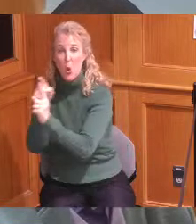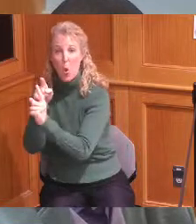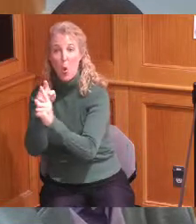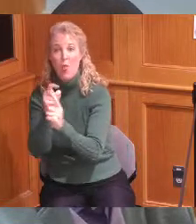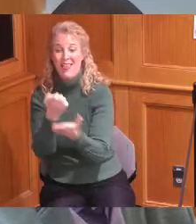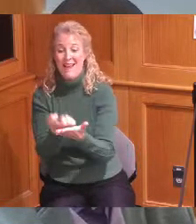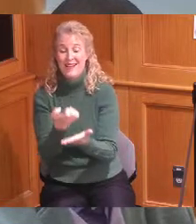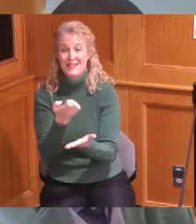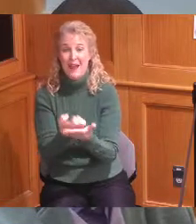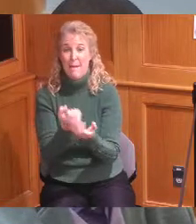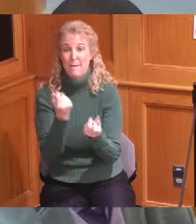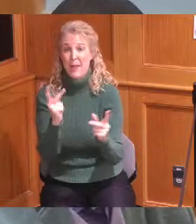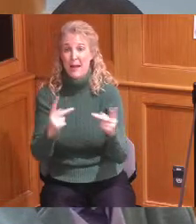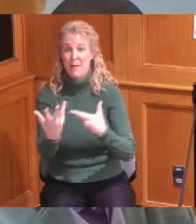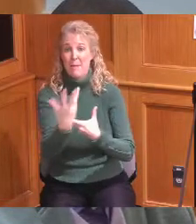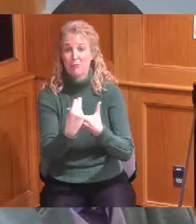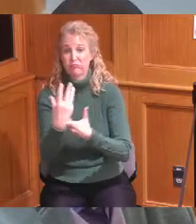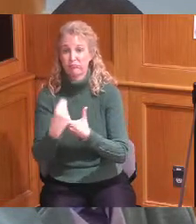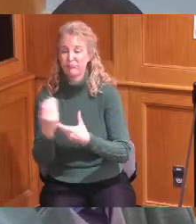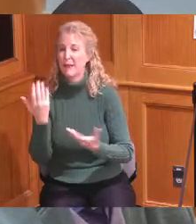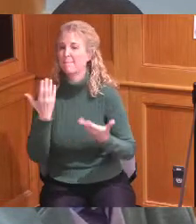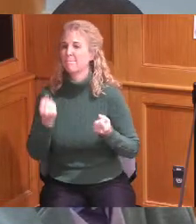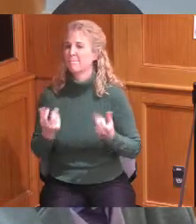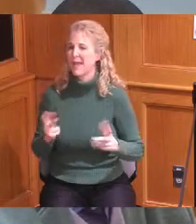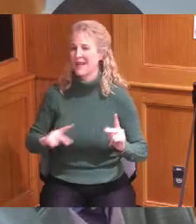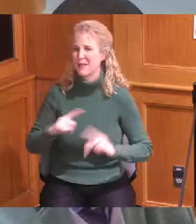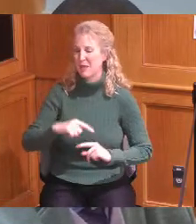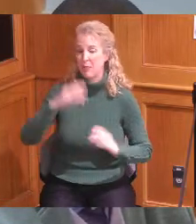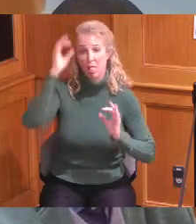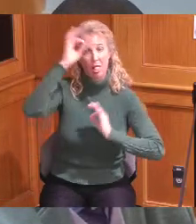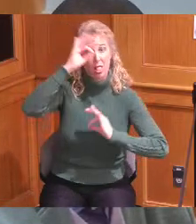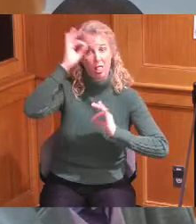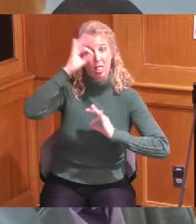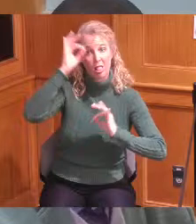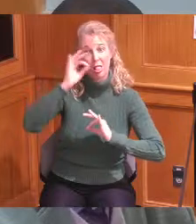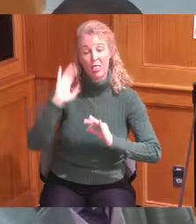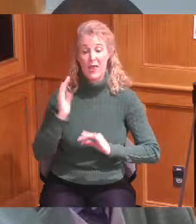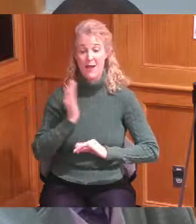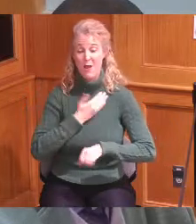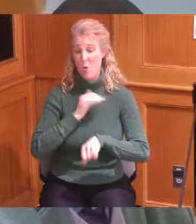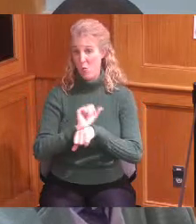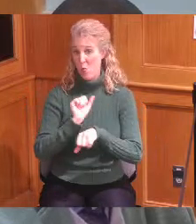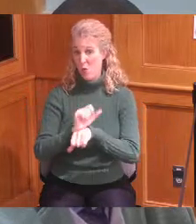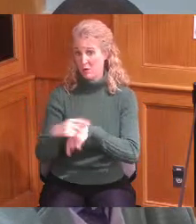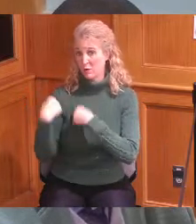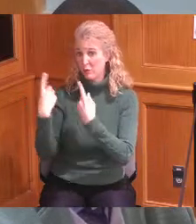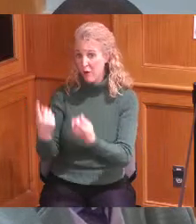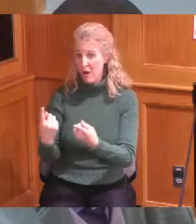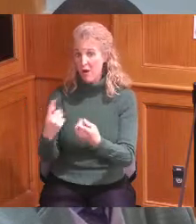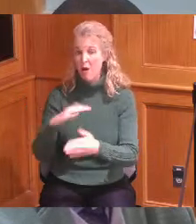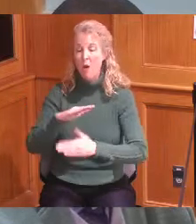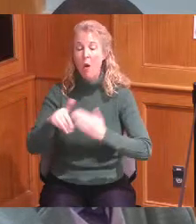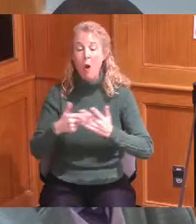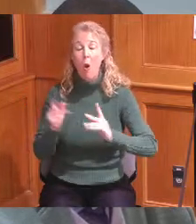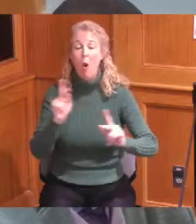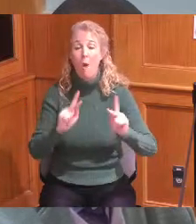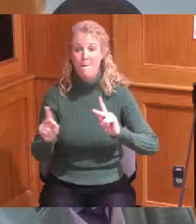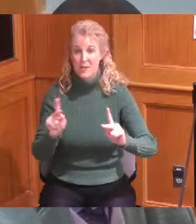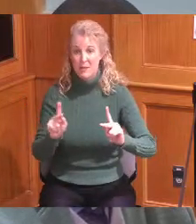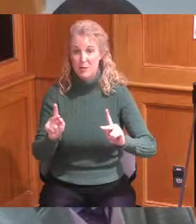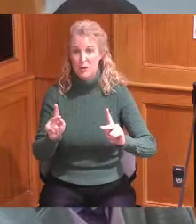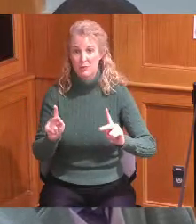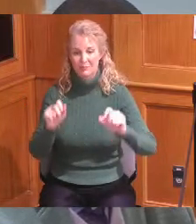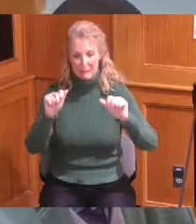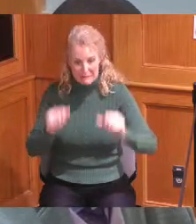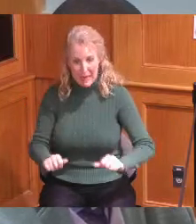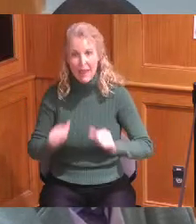inclusion, which a lot of people don't understand, and we're finding that out. And our efforts is to ensure that all people have a fair chance to